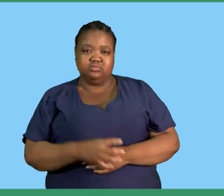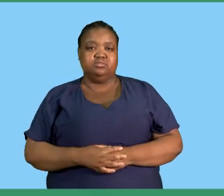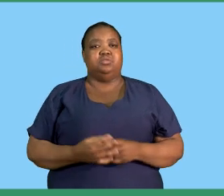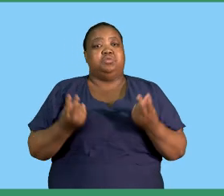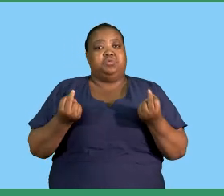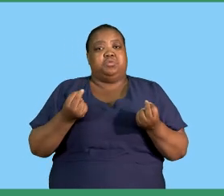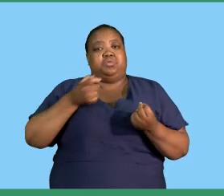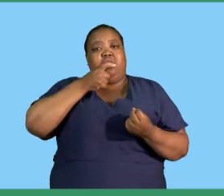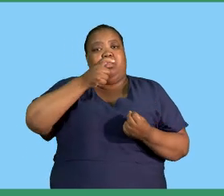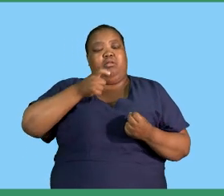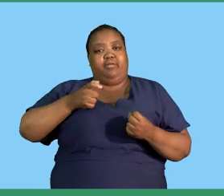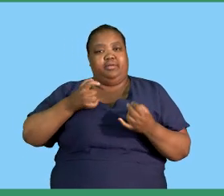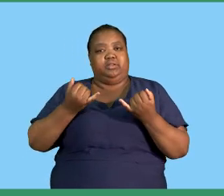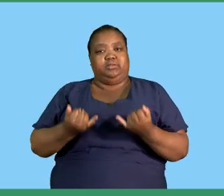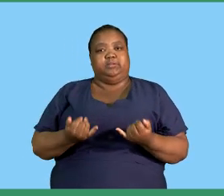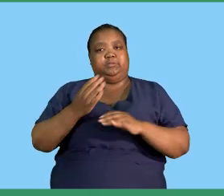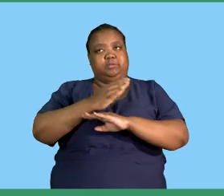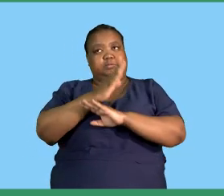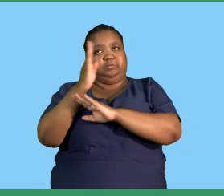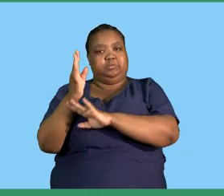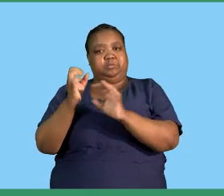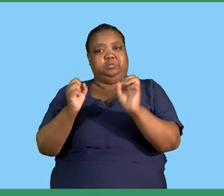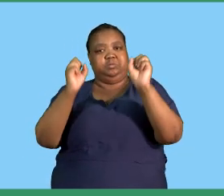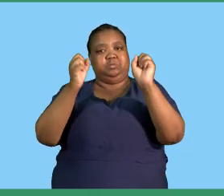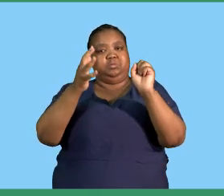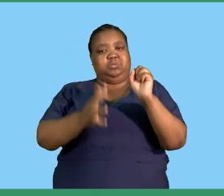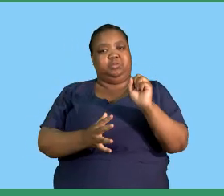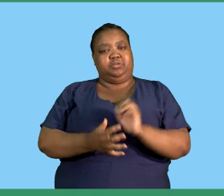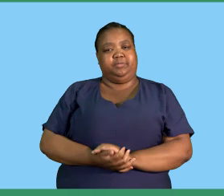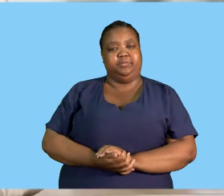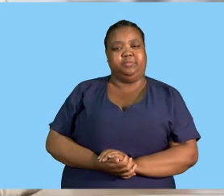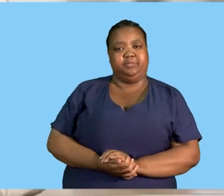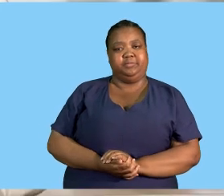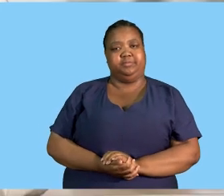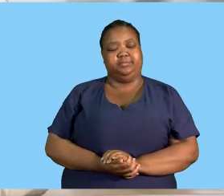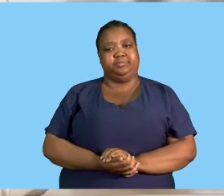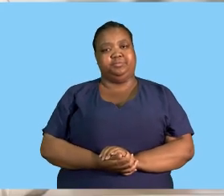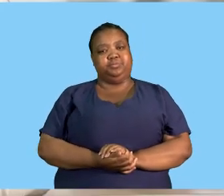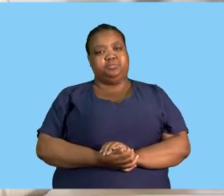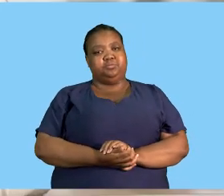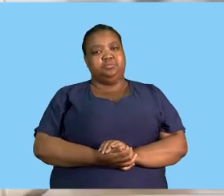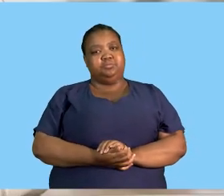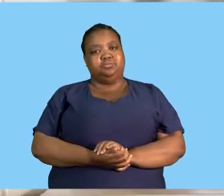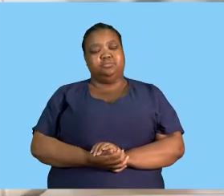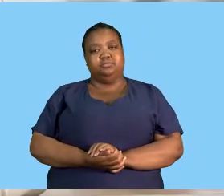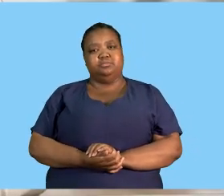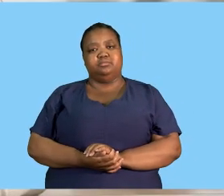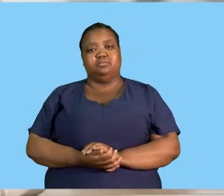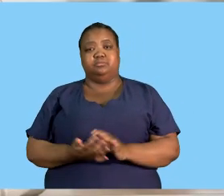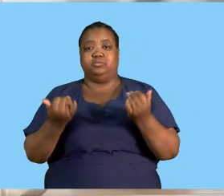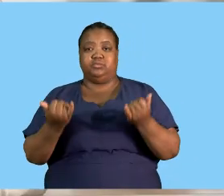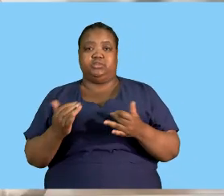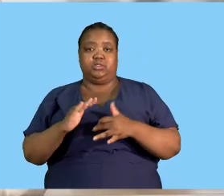not. So these are the new words and language that will be coming across in this lesson for today.